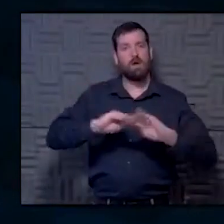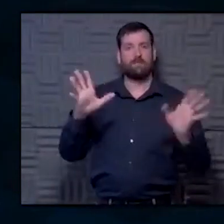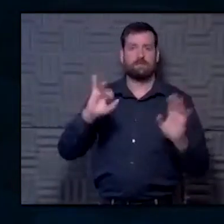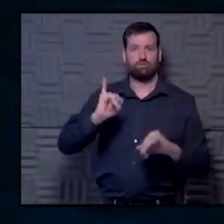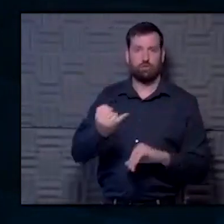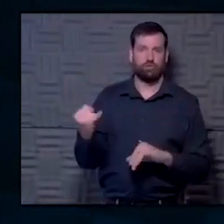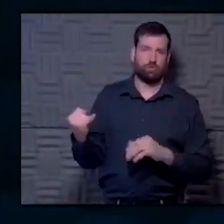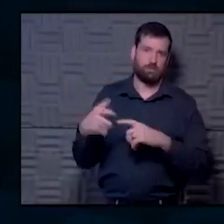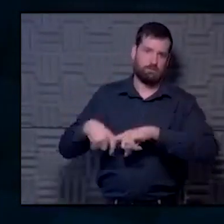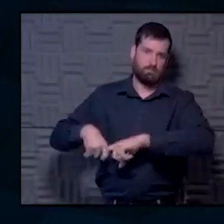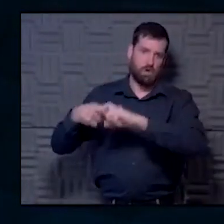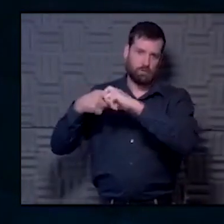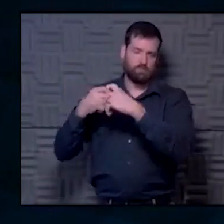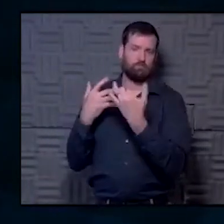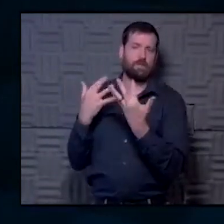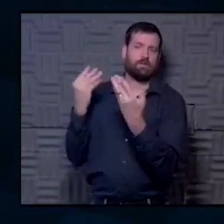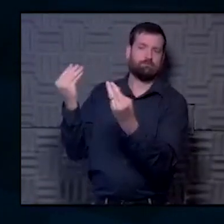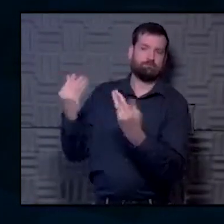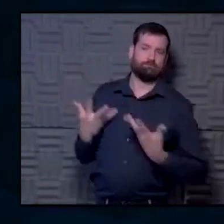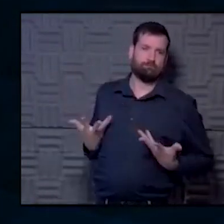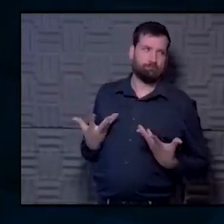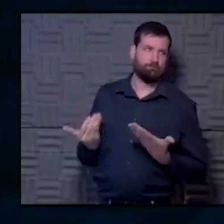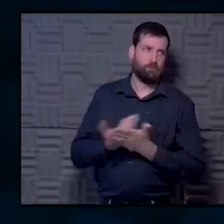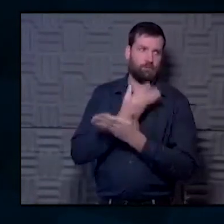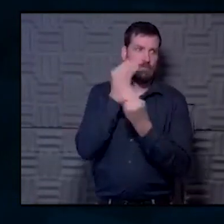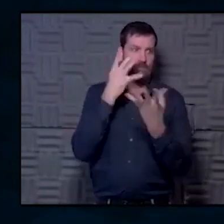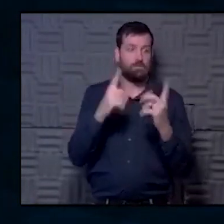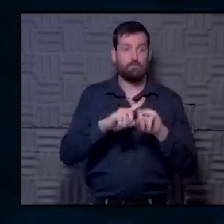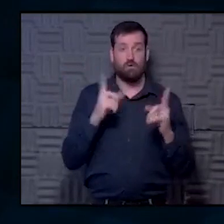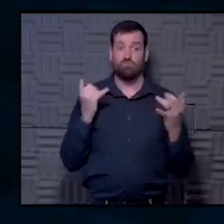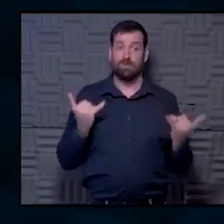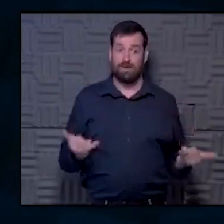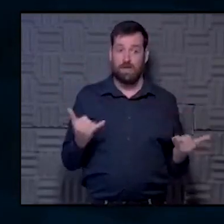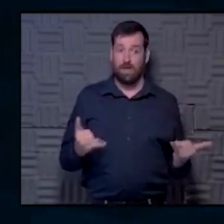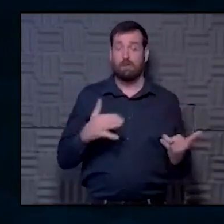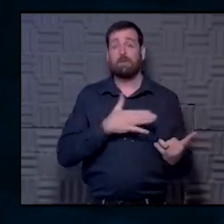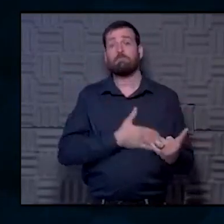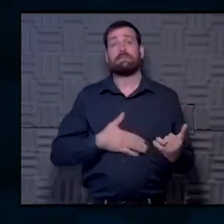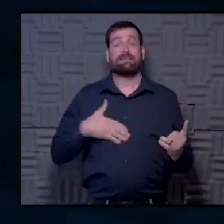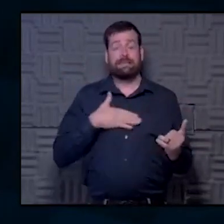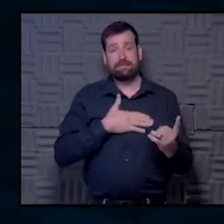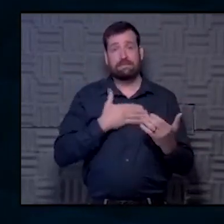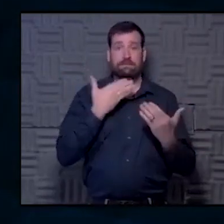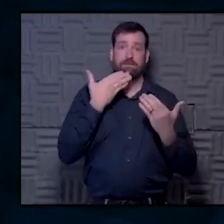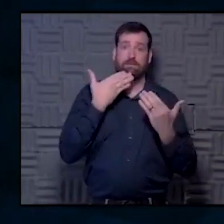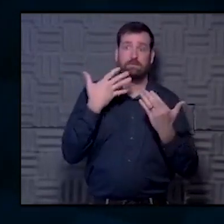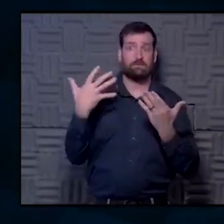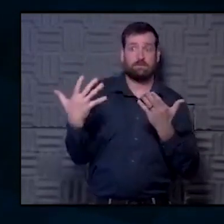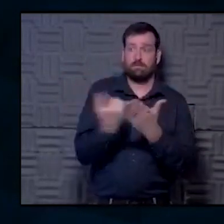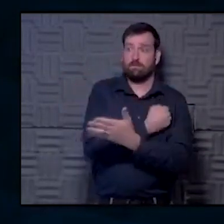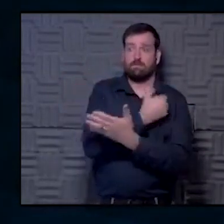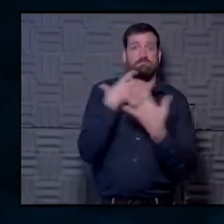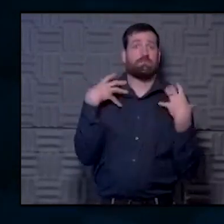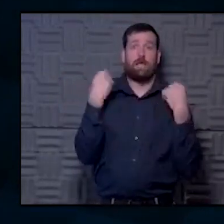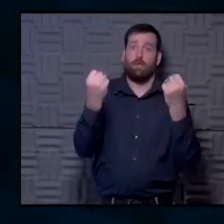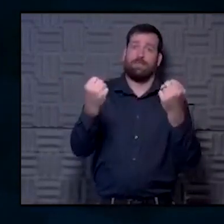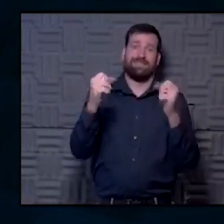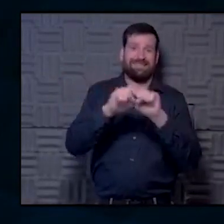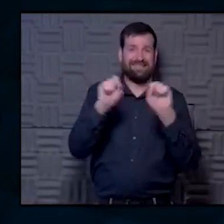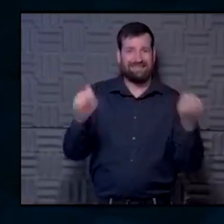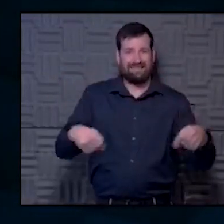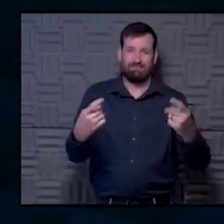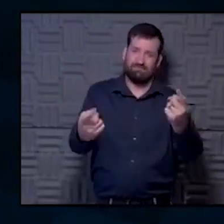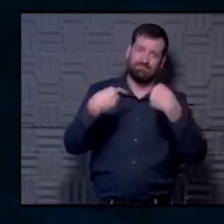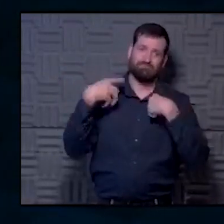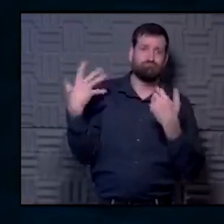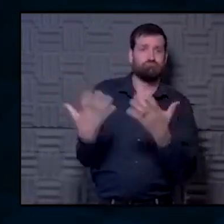has paused. We'll wait for new information on those. But right now, please make sure to come to the health system and sign up for